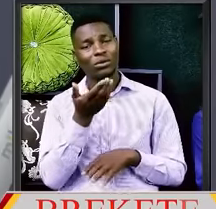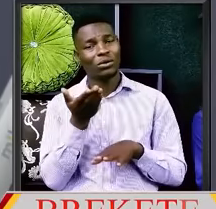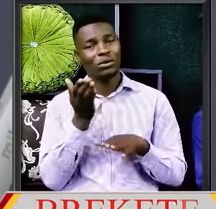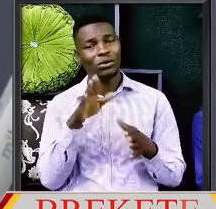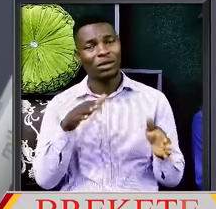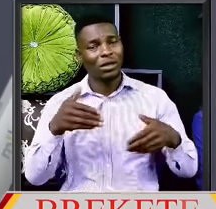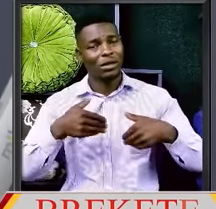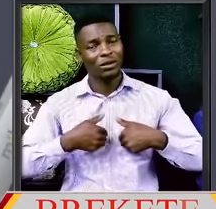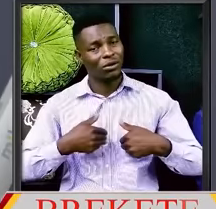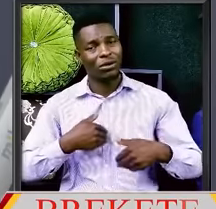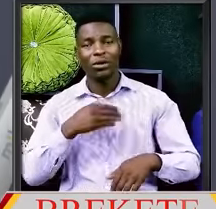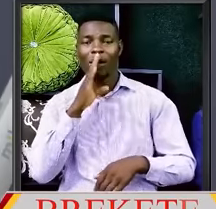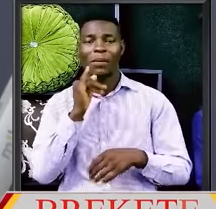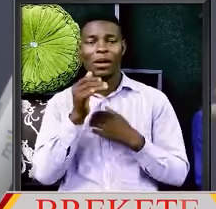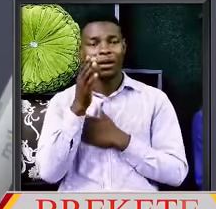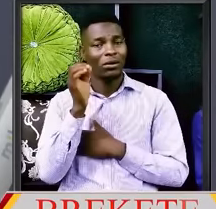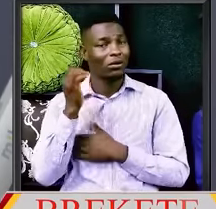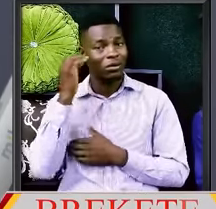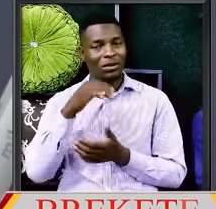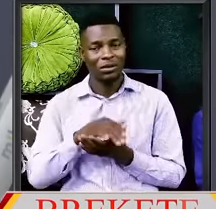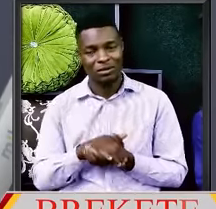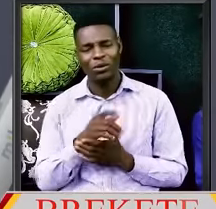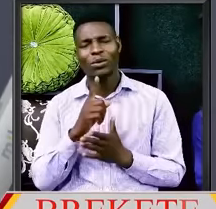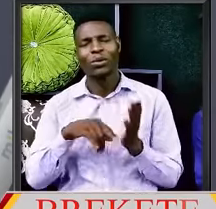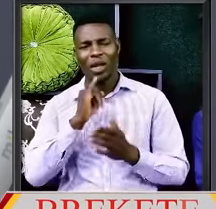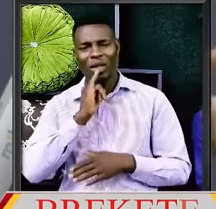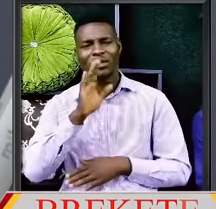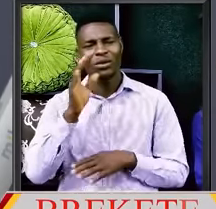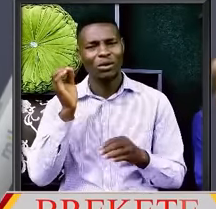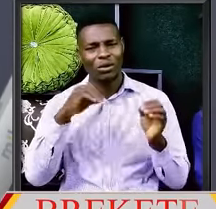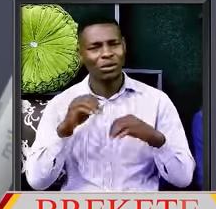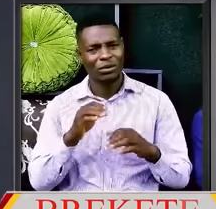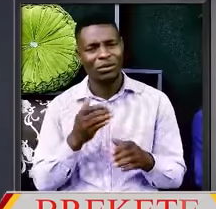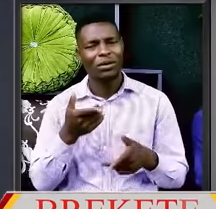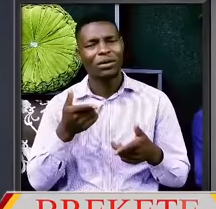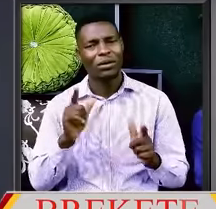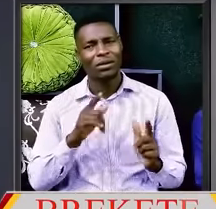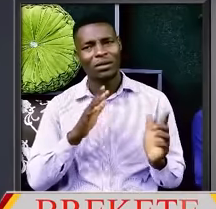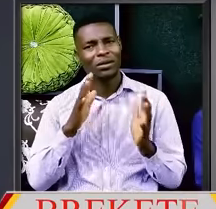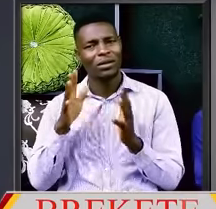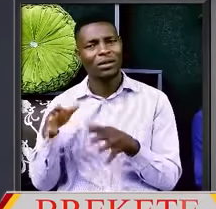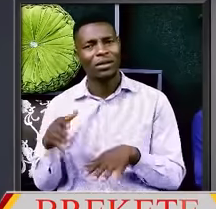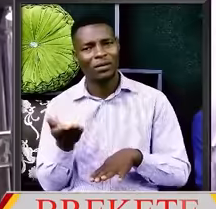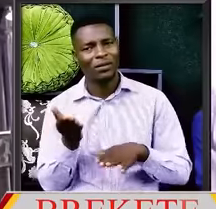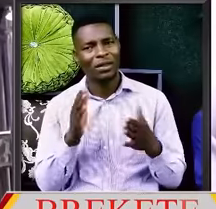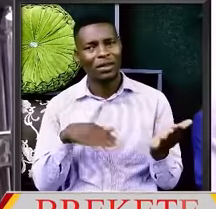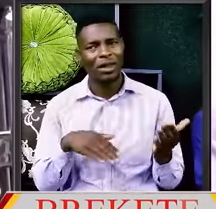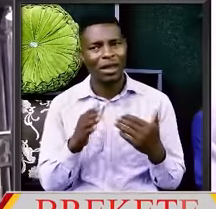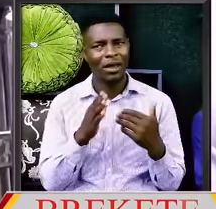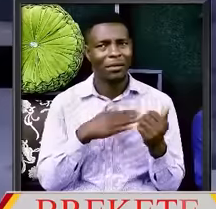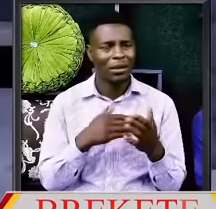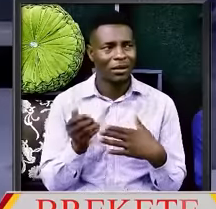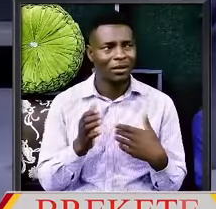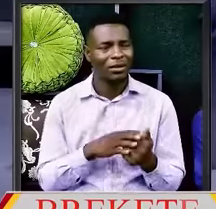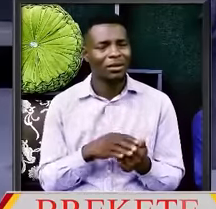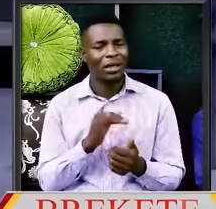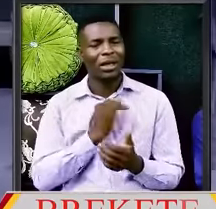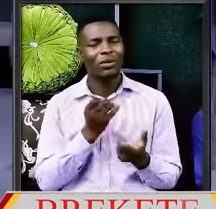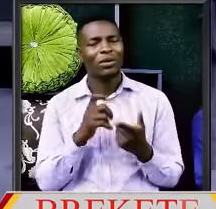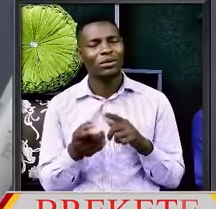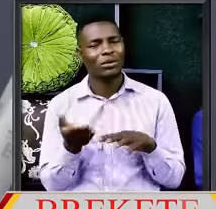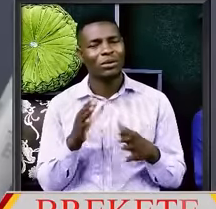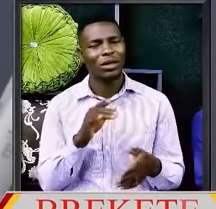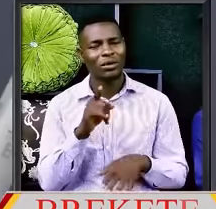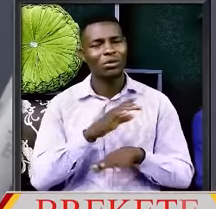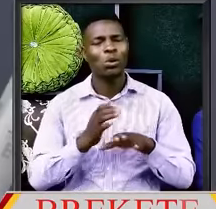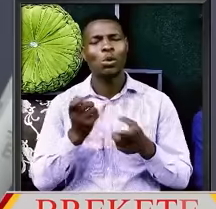you know go die young by God's grace. Waiting be your contributor, make we leave this die, Mark. No, I wonder no, you won't no, you know who make I die.